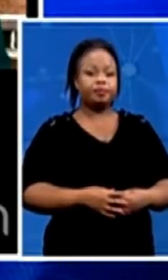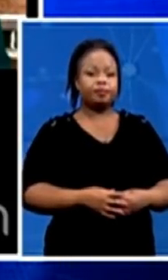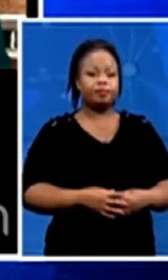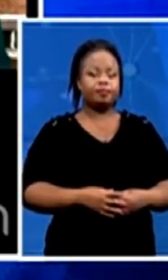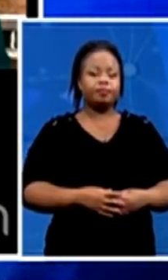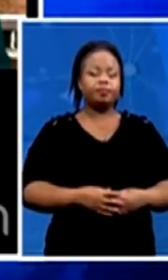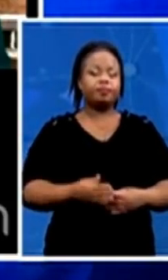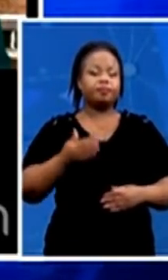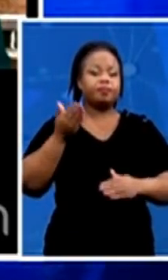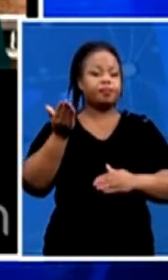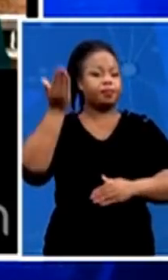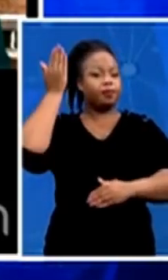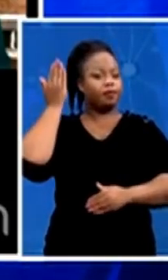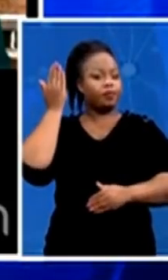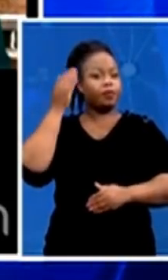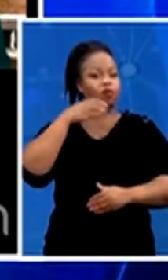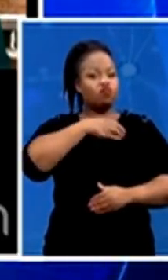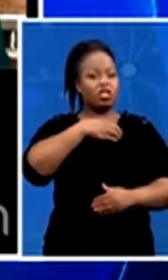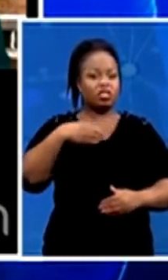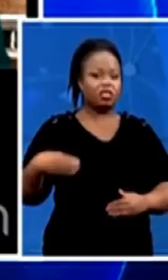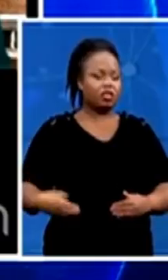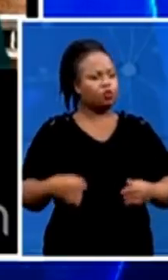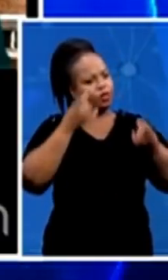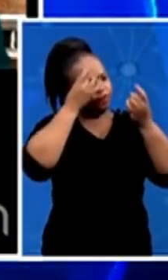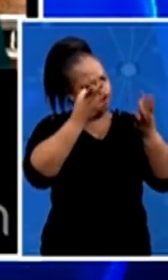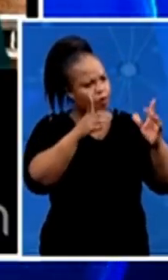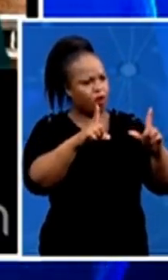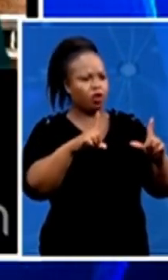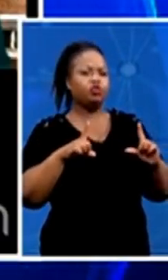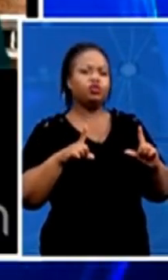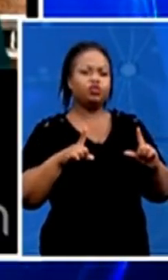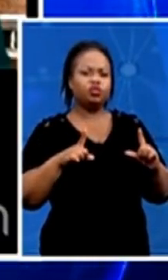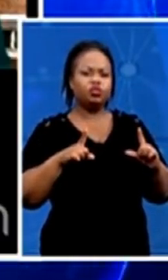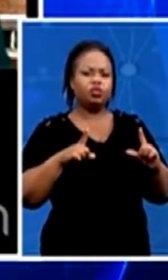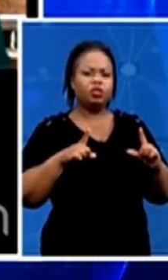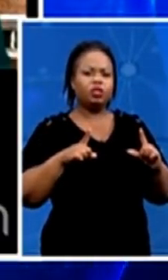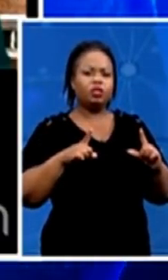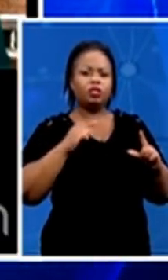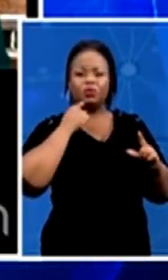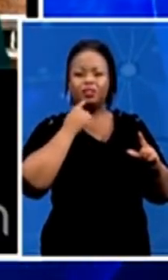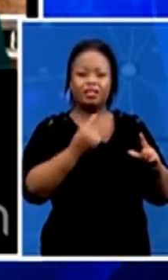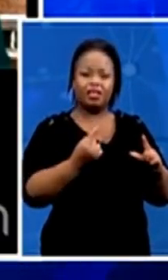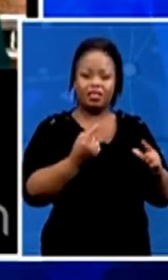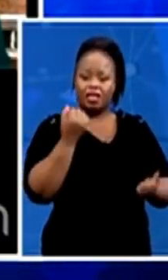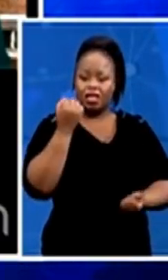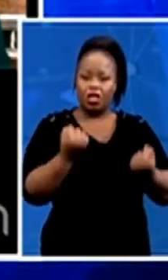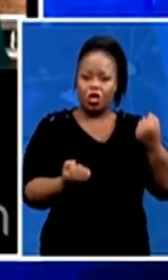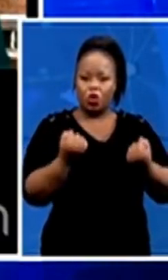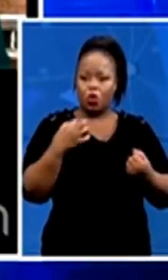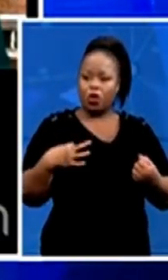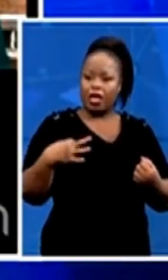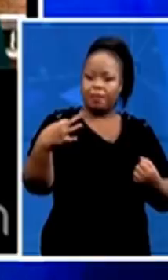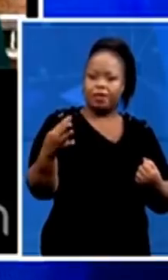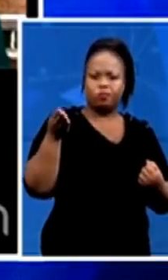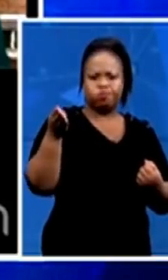was notified that there's an application that is brought before this court. Yes. He was aware